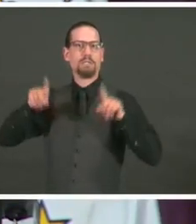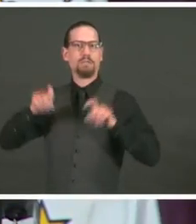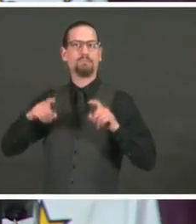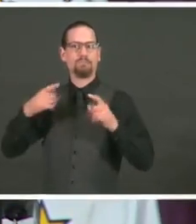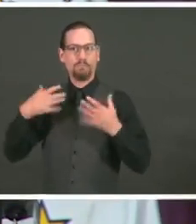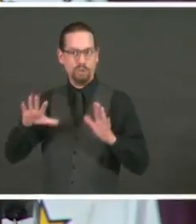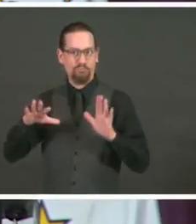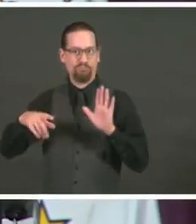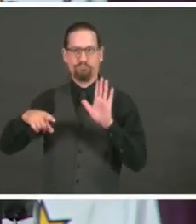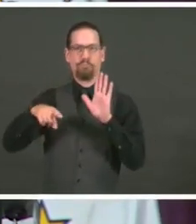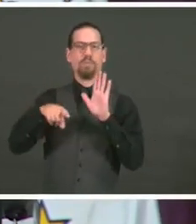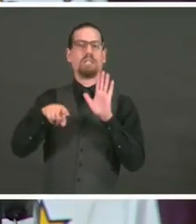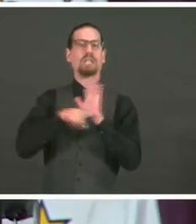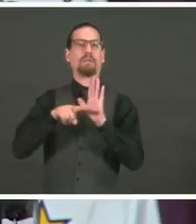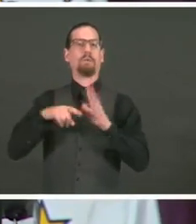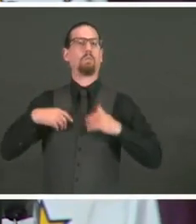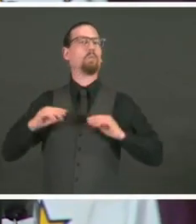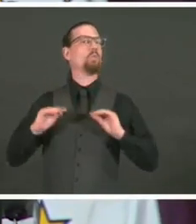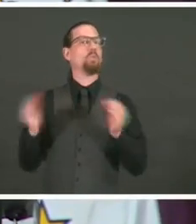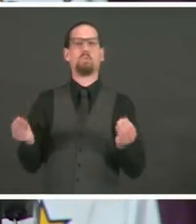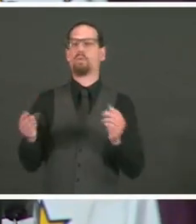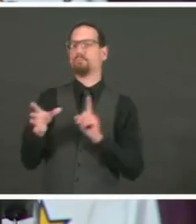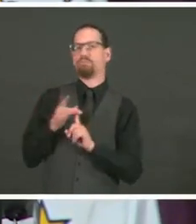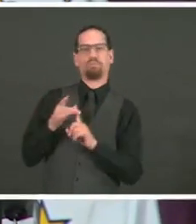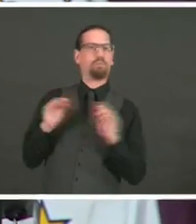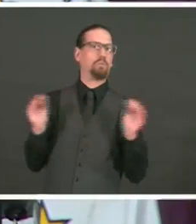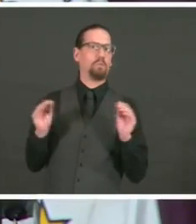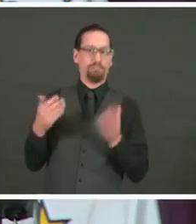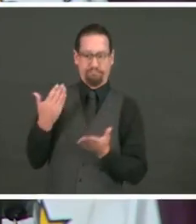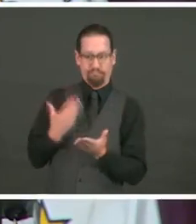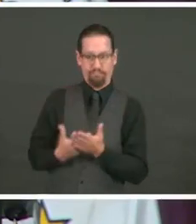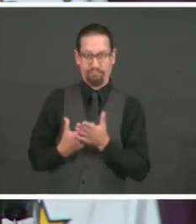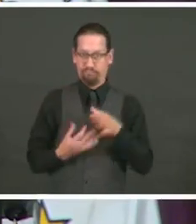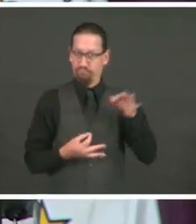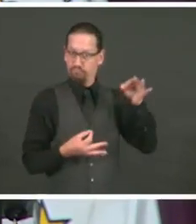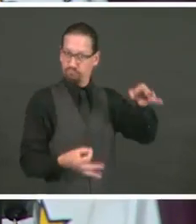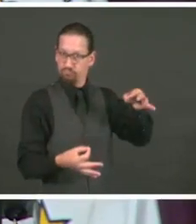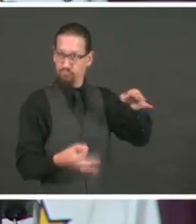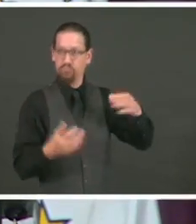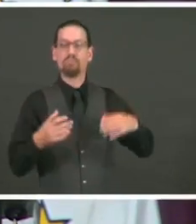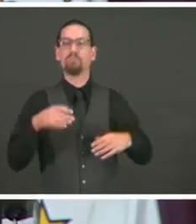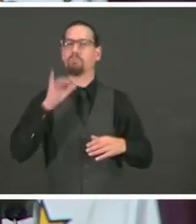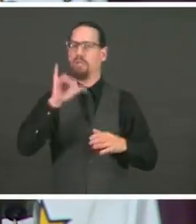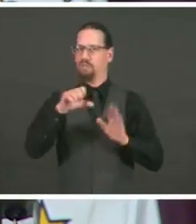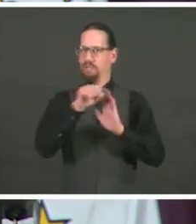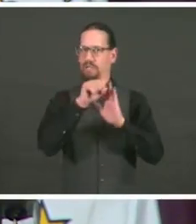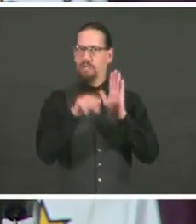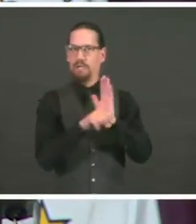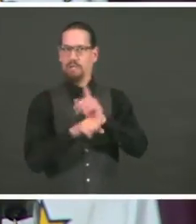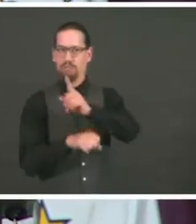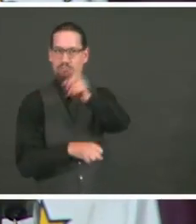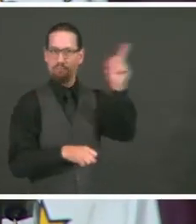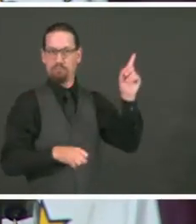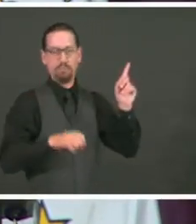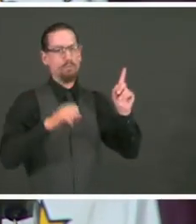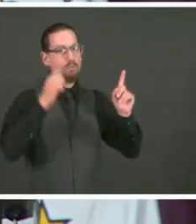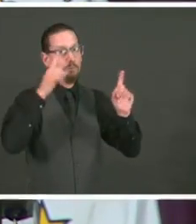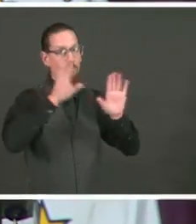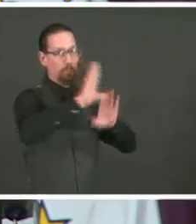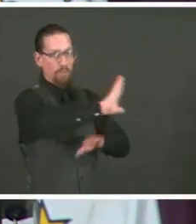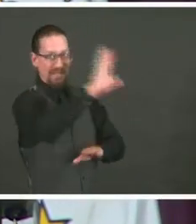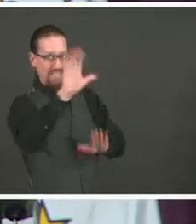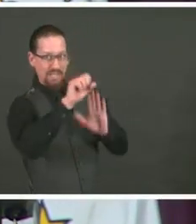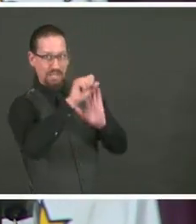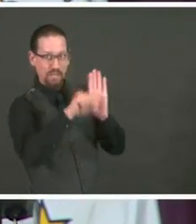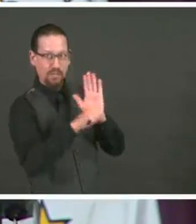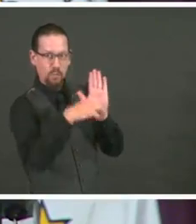go. These states all have their own rules. If you're planning to go there, you need to check out those rules. This doesn't apply